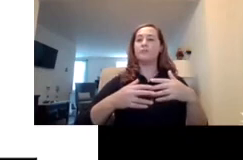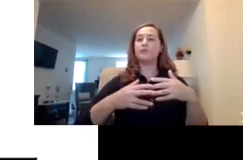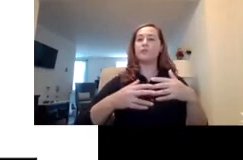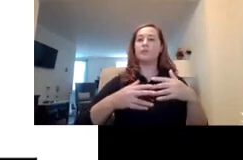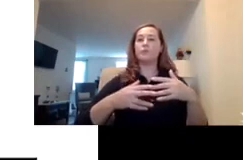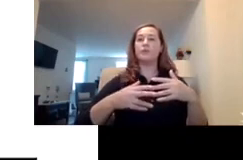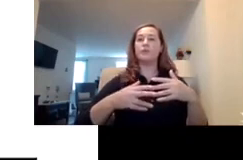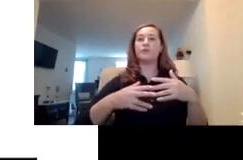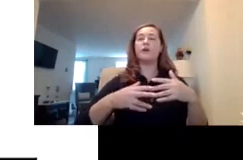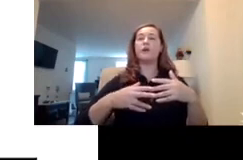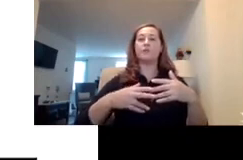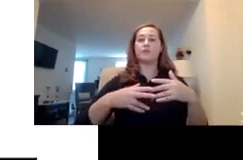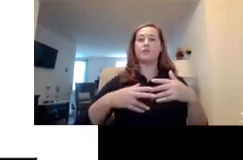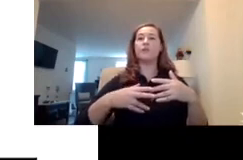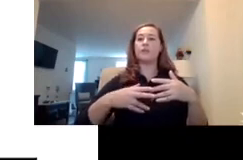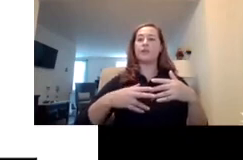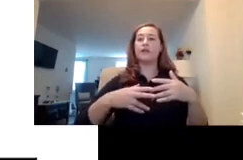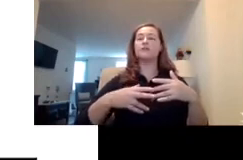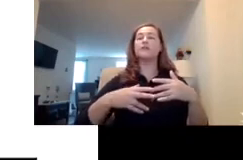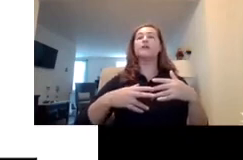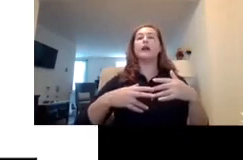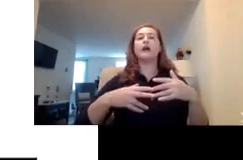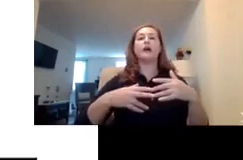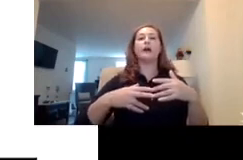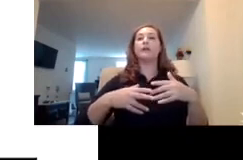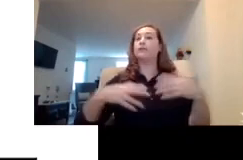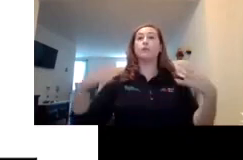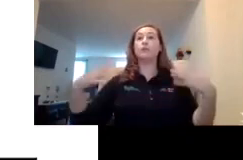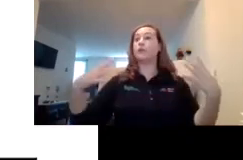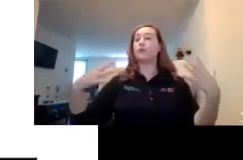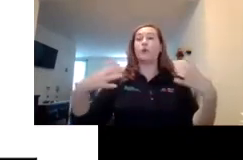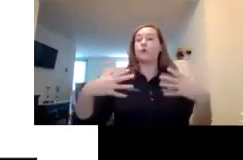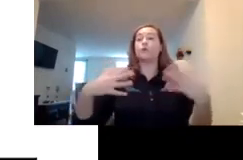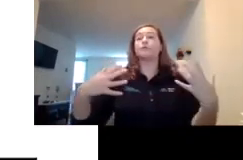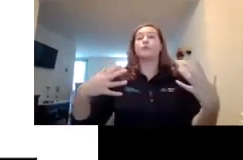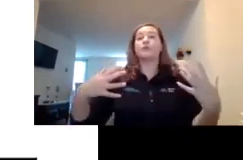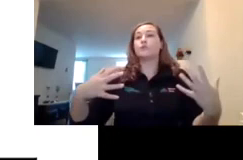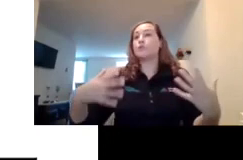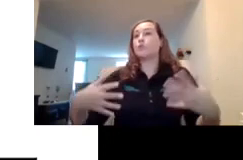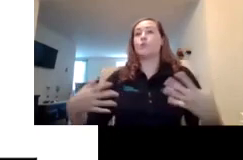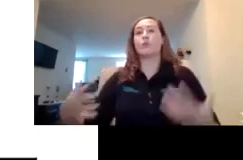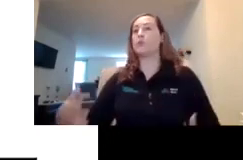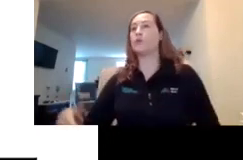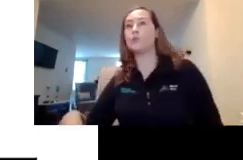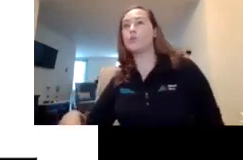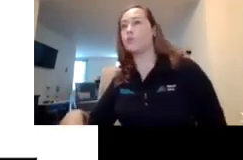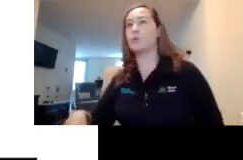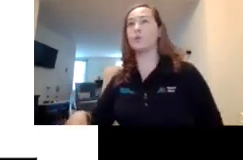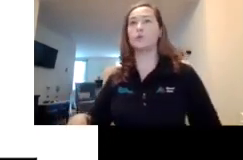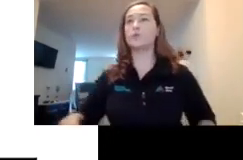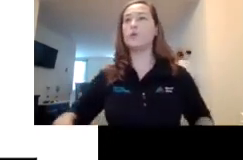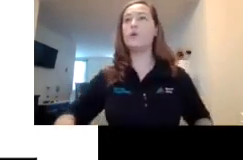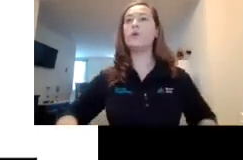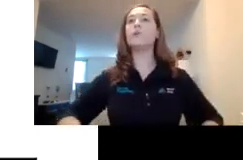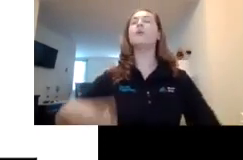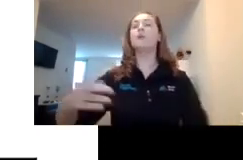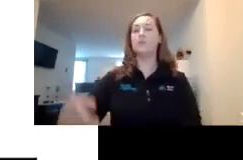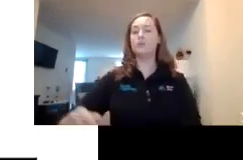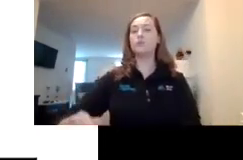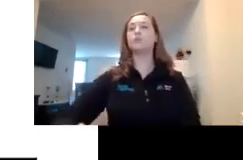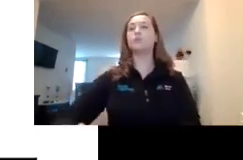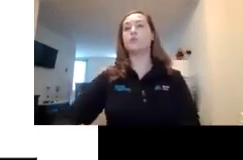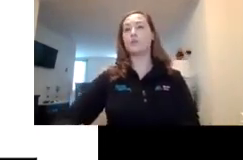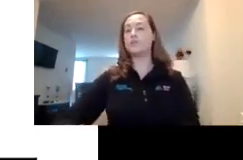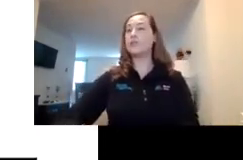the inpatient units over the weekend, and you don't know, you are a social worker, you're not sure who to call,